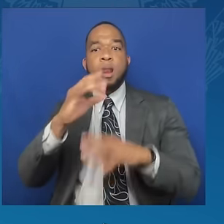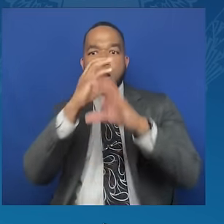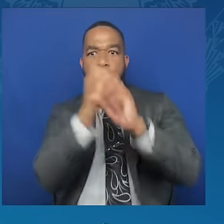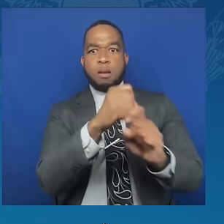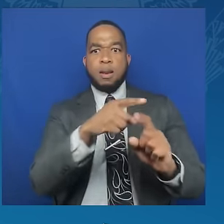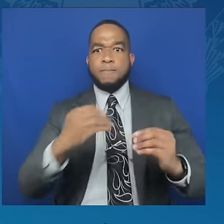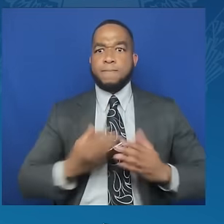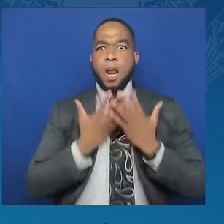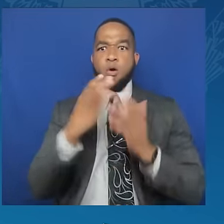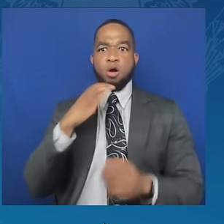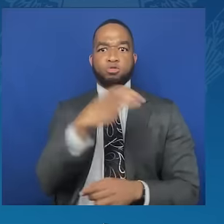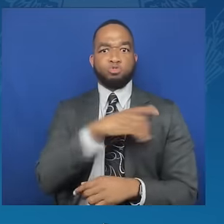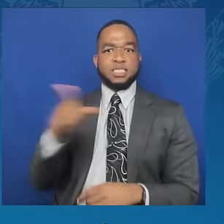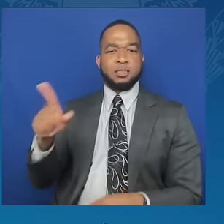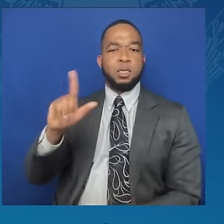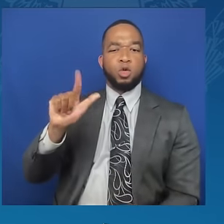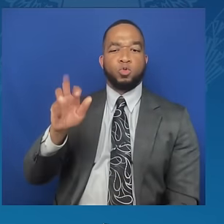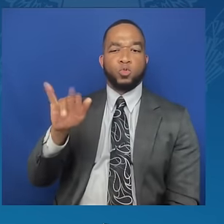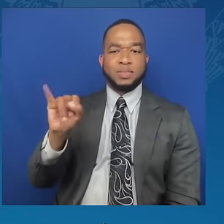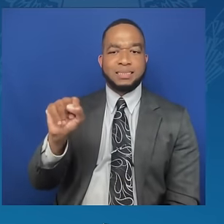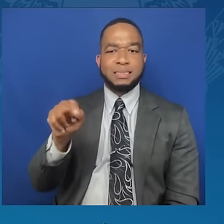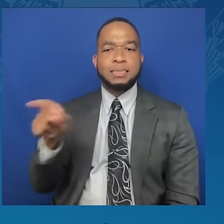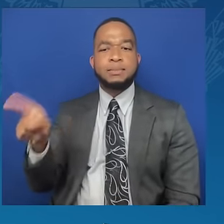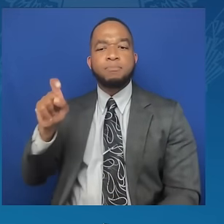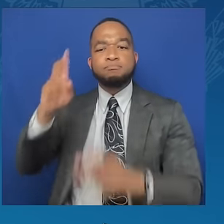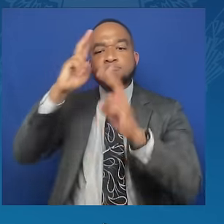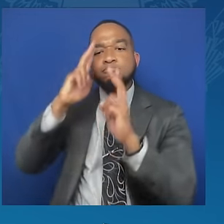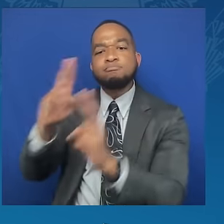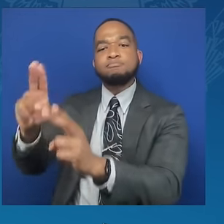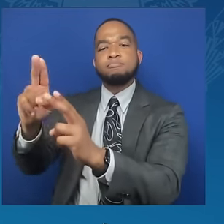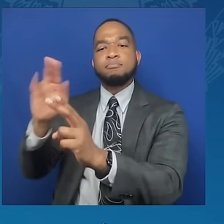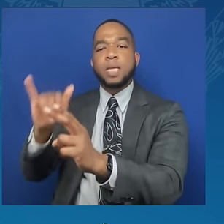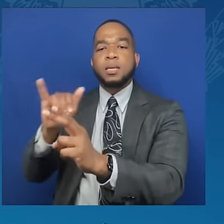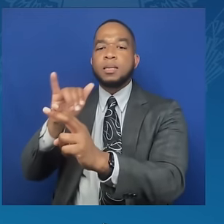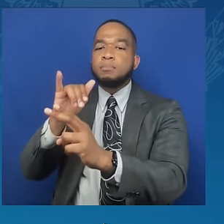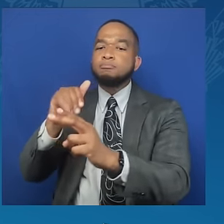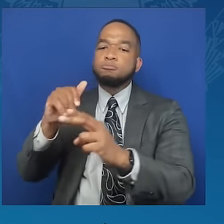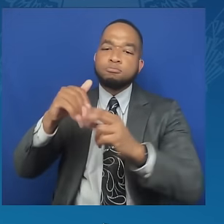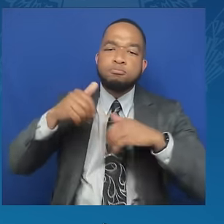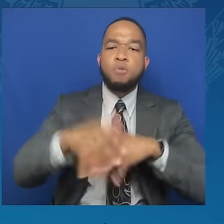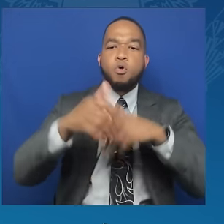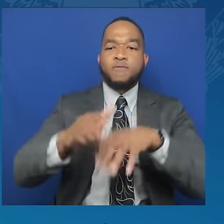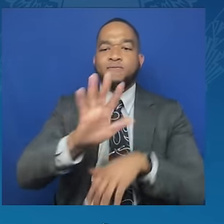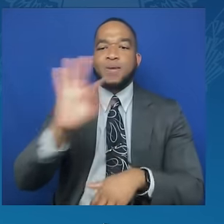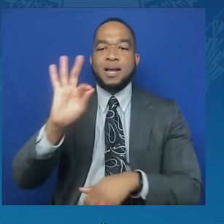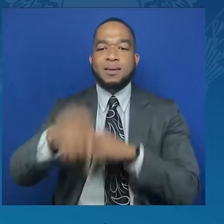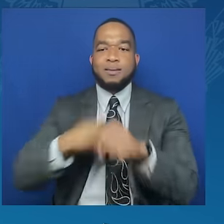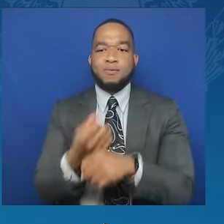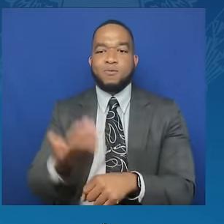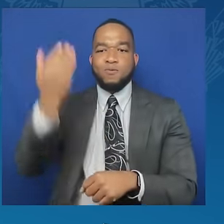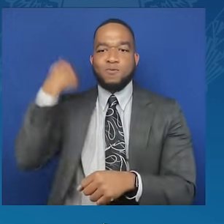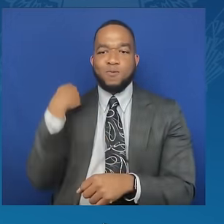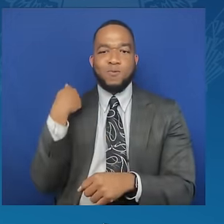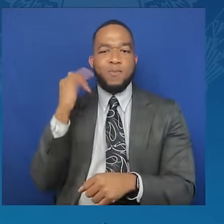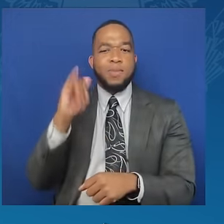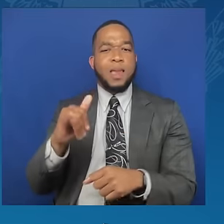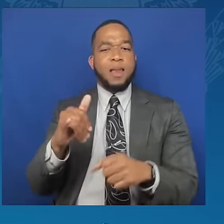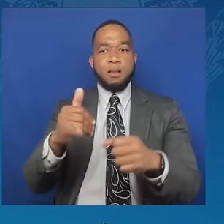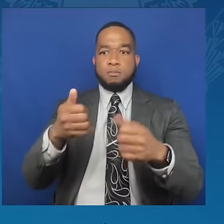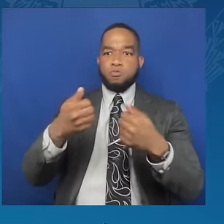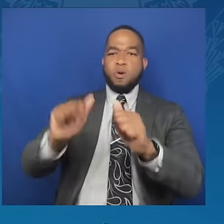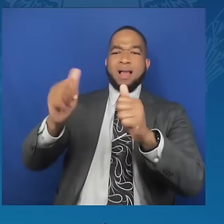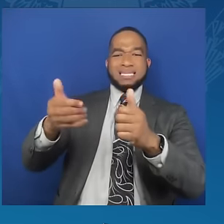steadily, burning forever. Let us keep that light burning as we face down the most powerful people who